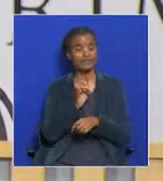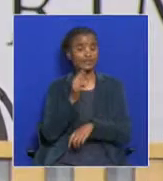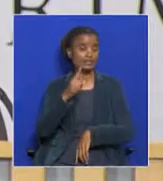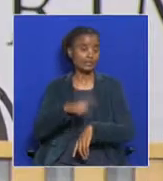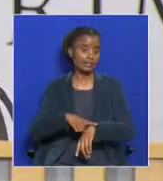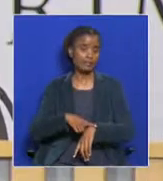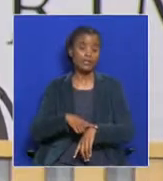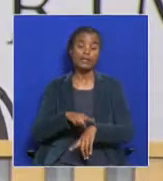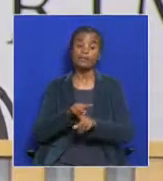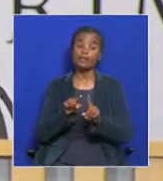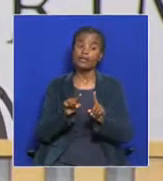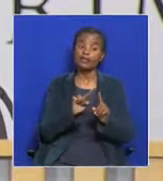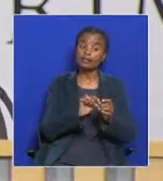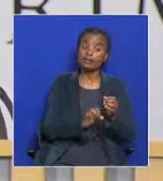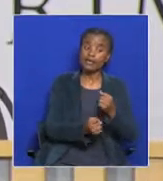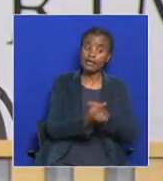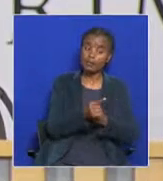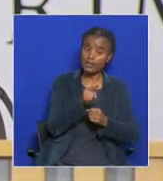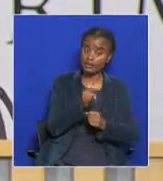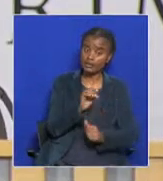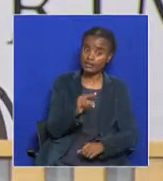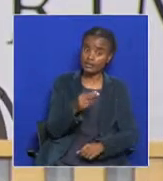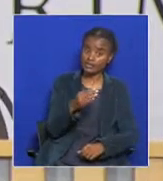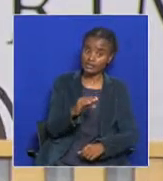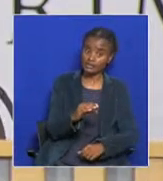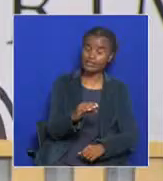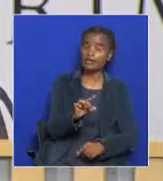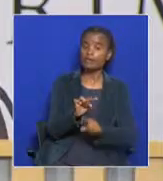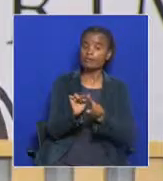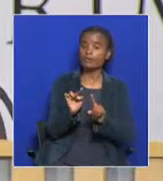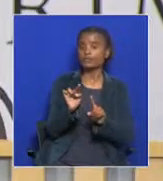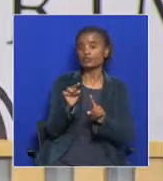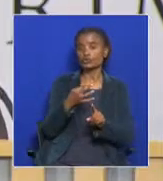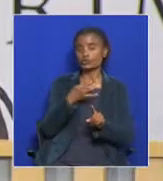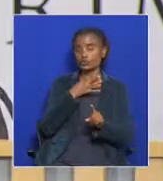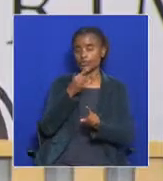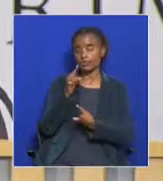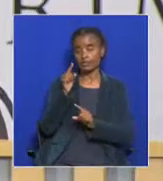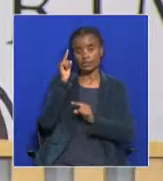have to consider, because there certainly would have been attacks on police,